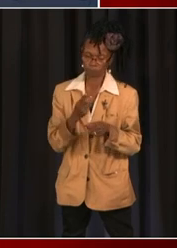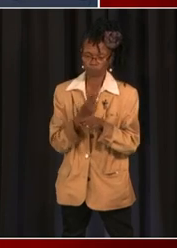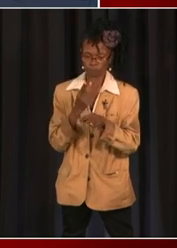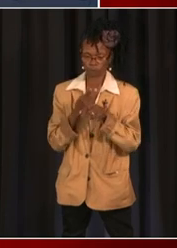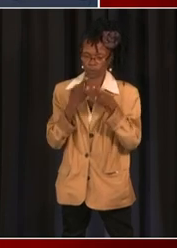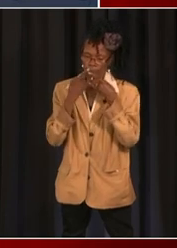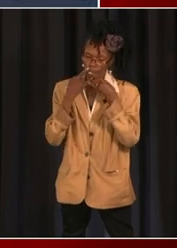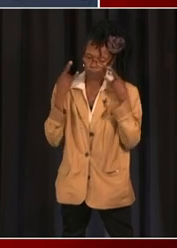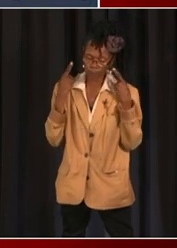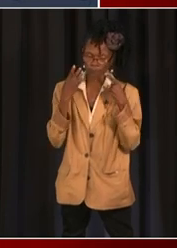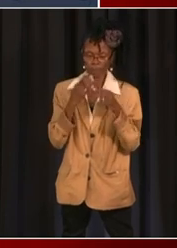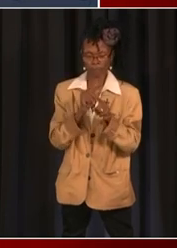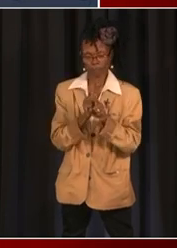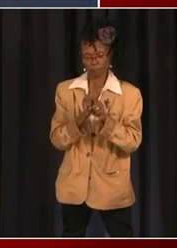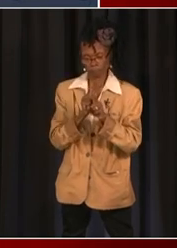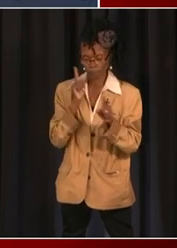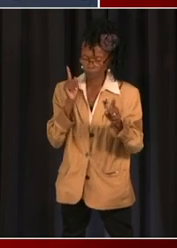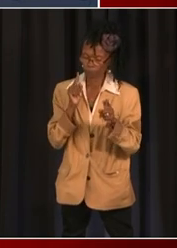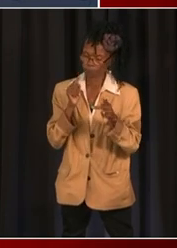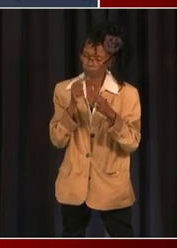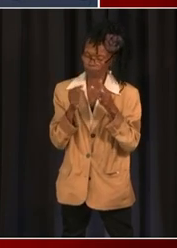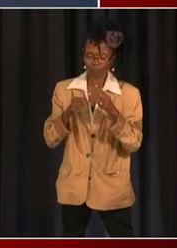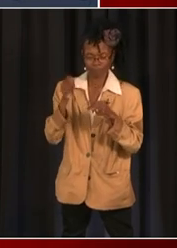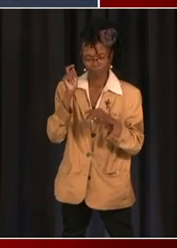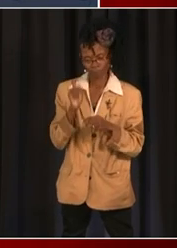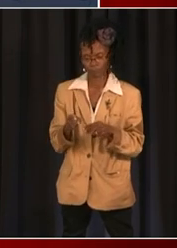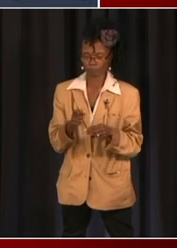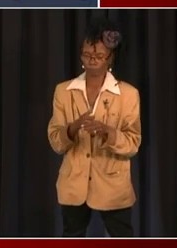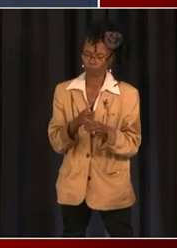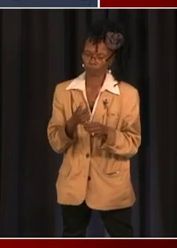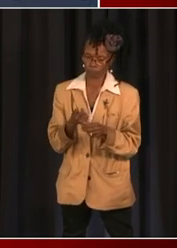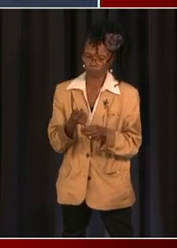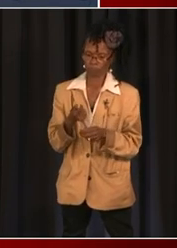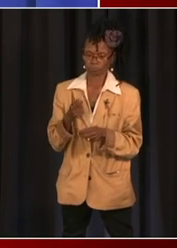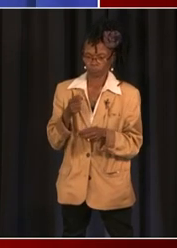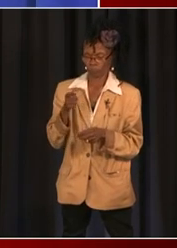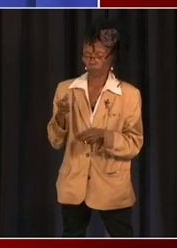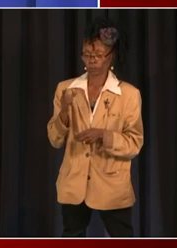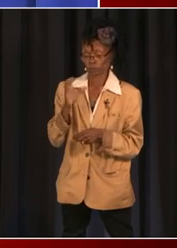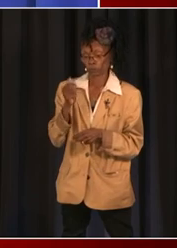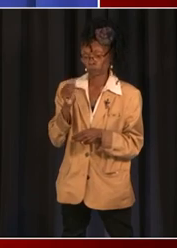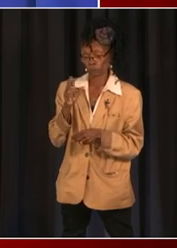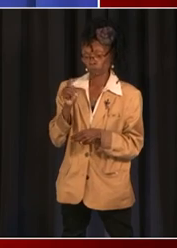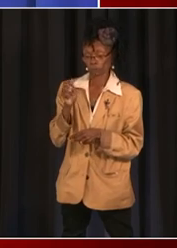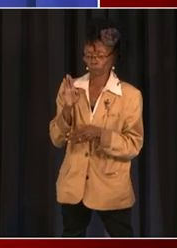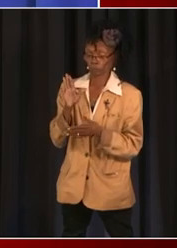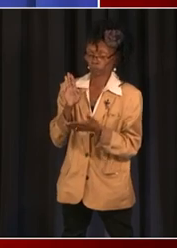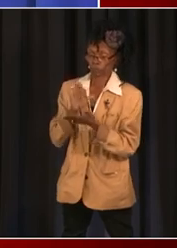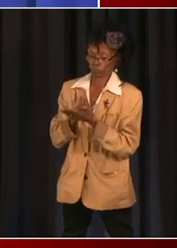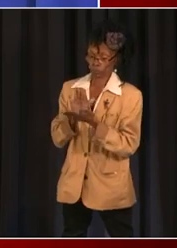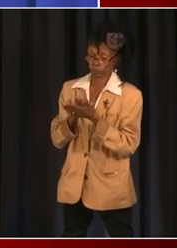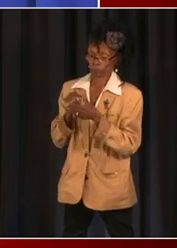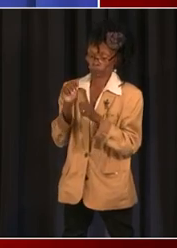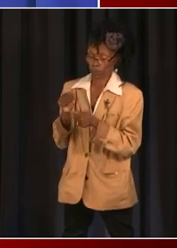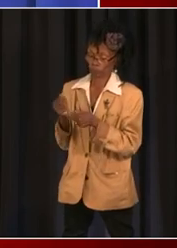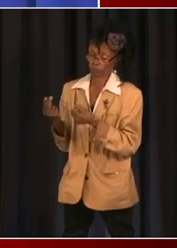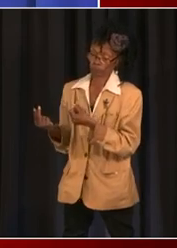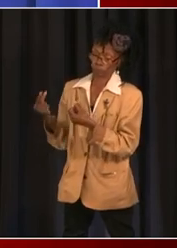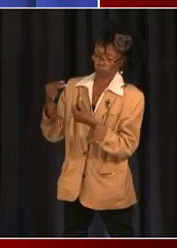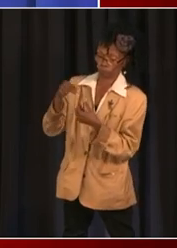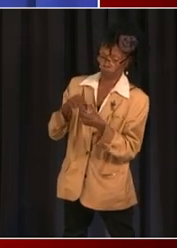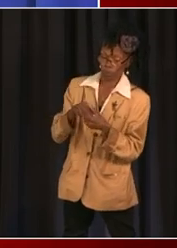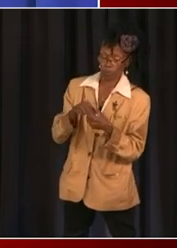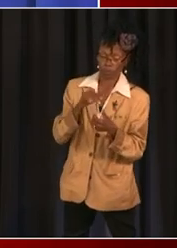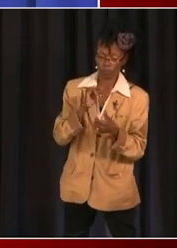distance protocols for all of our schools. For testing, charters can opt in to be a part of the centralized process that is being set up